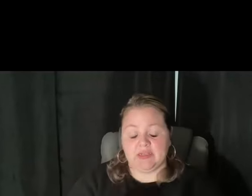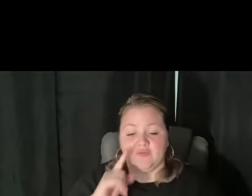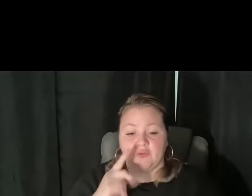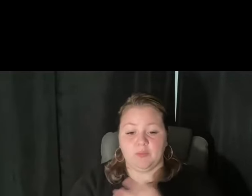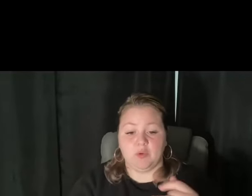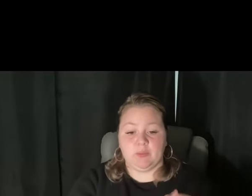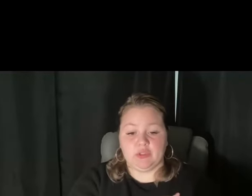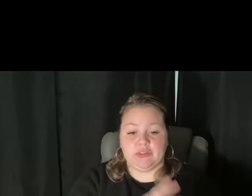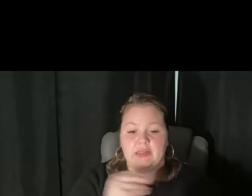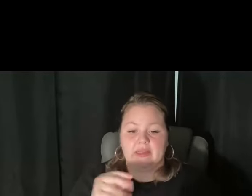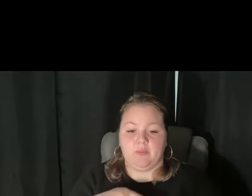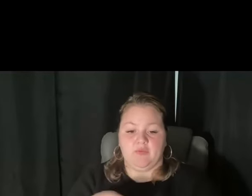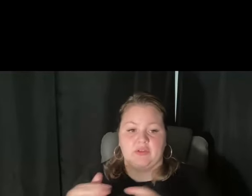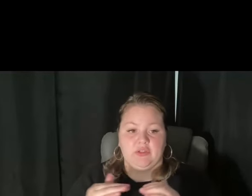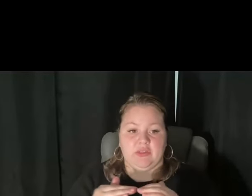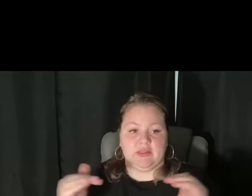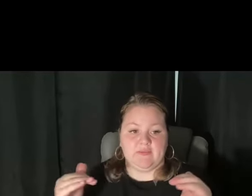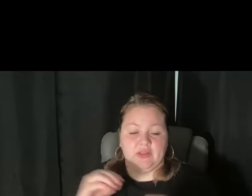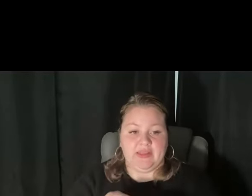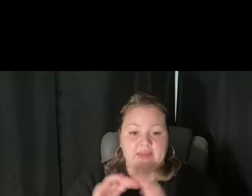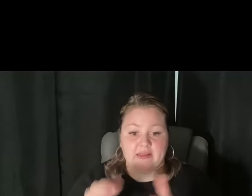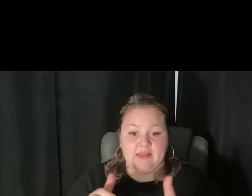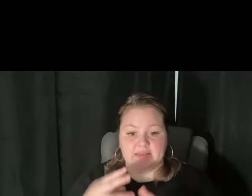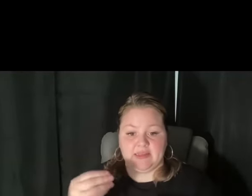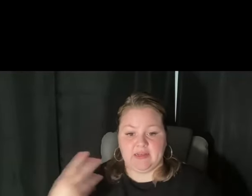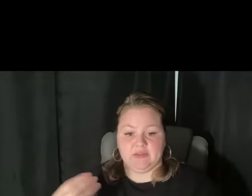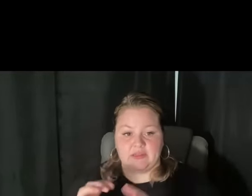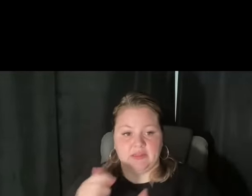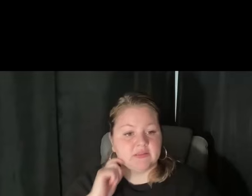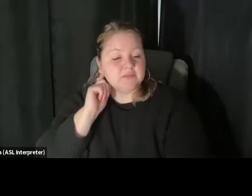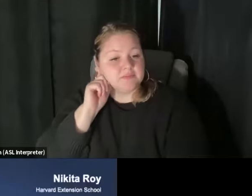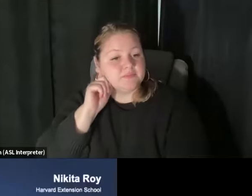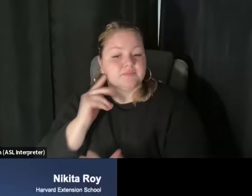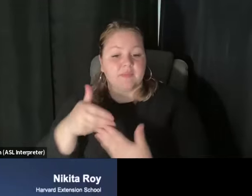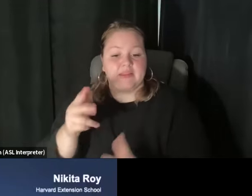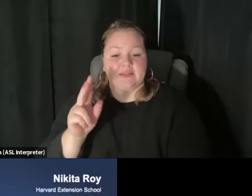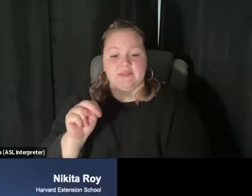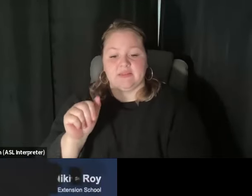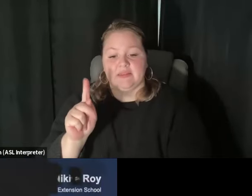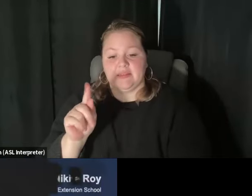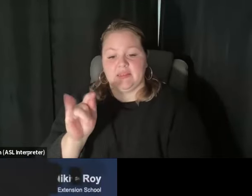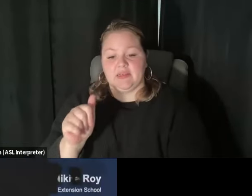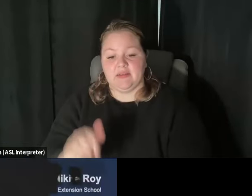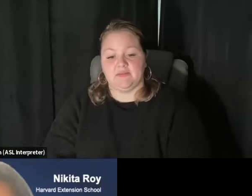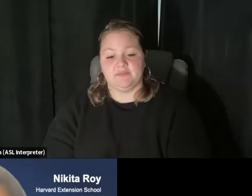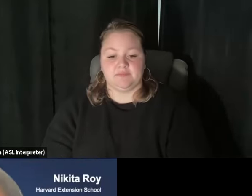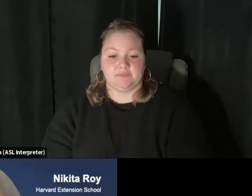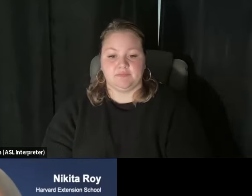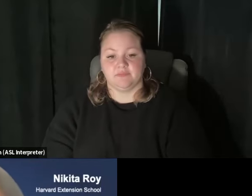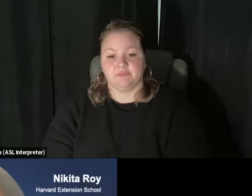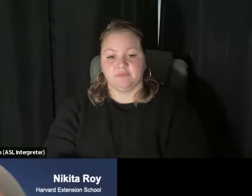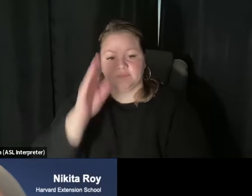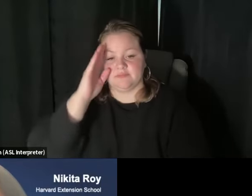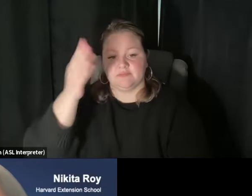level, both in the class and outside the class. Next, I'll welcome Nikita. Nikita, if you could join us.